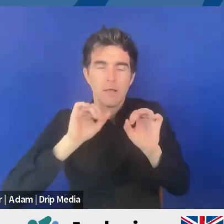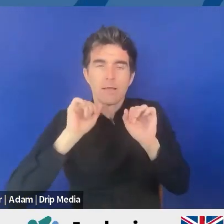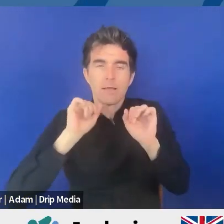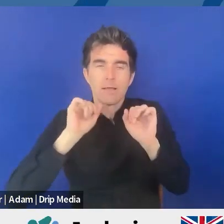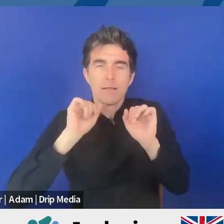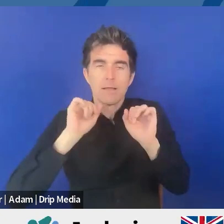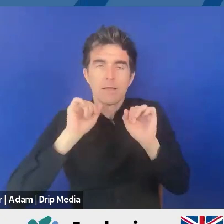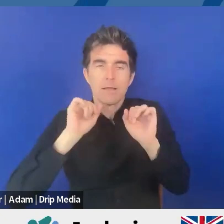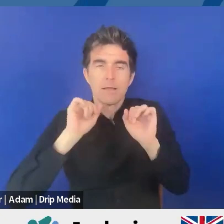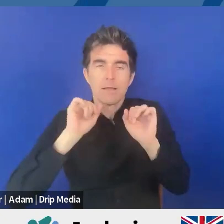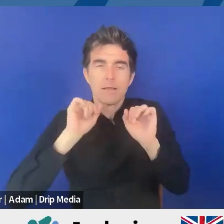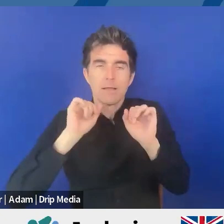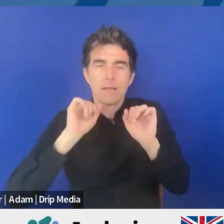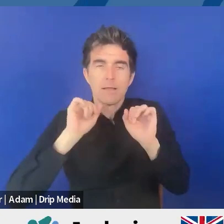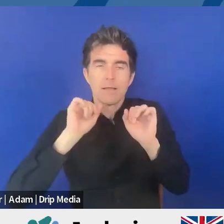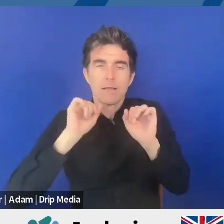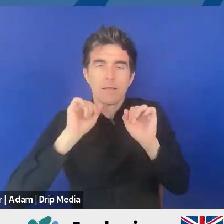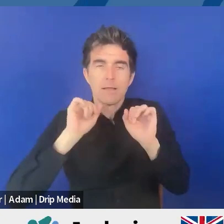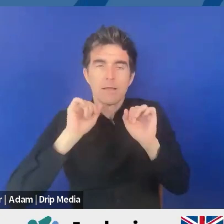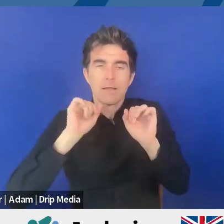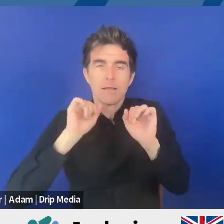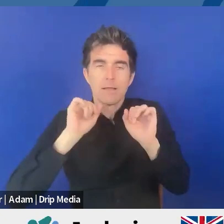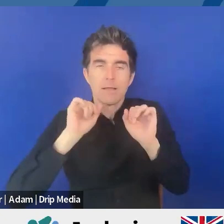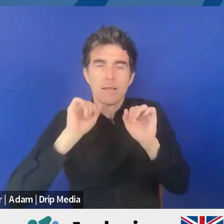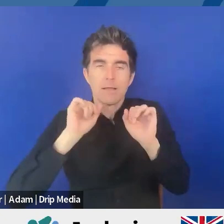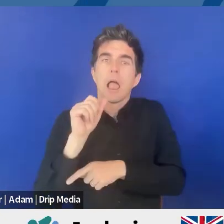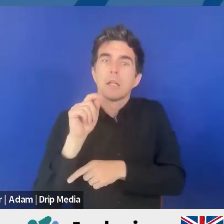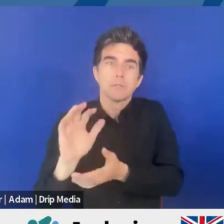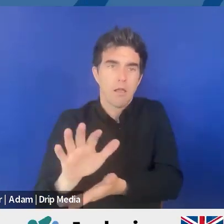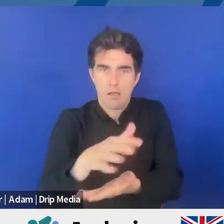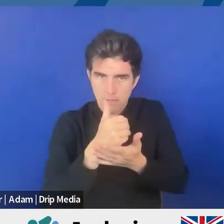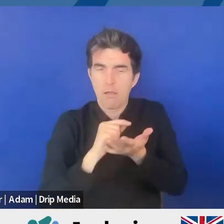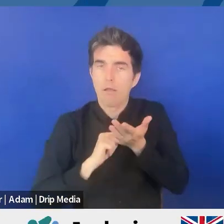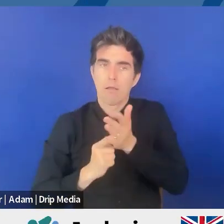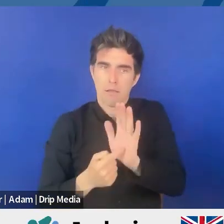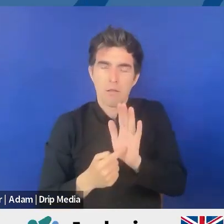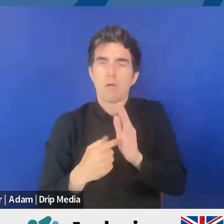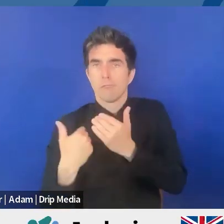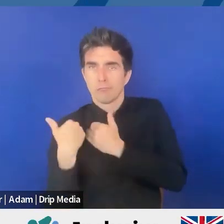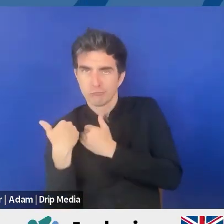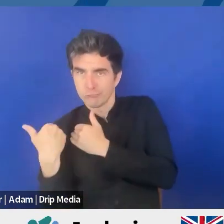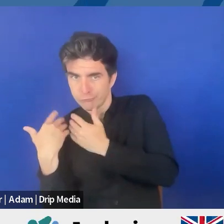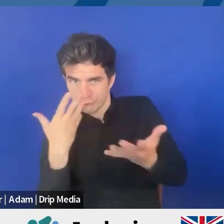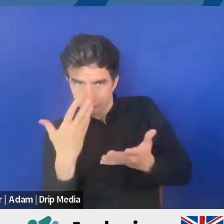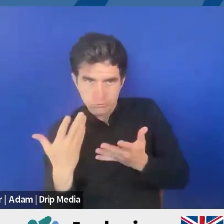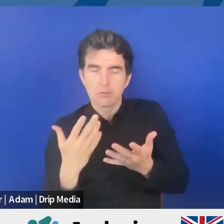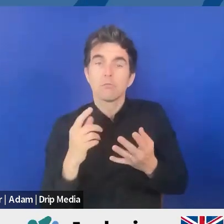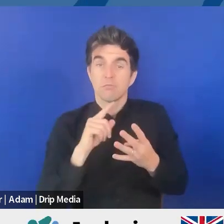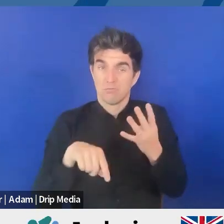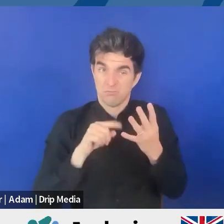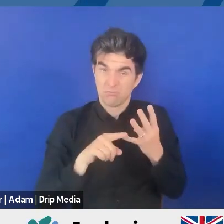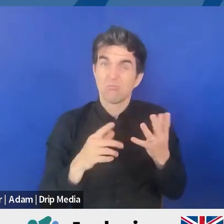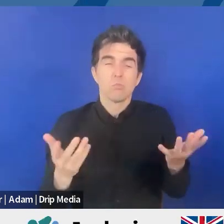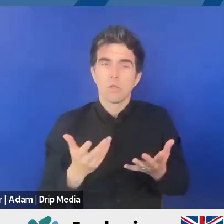education. And then our last commitment builds on the fact that we're not just a